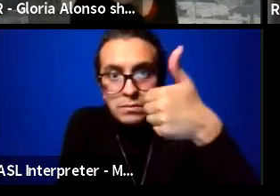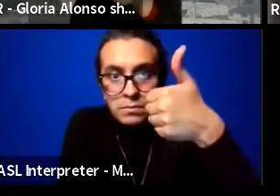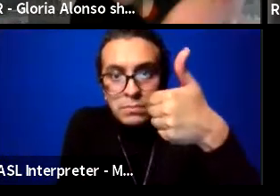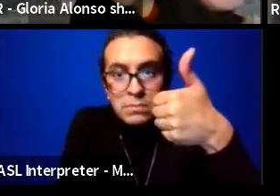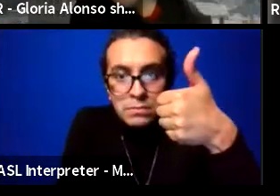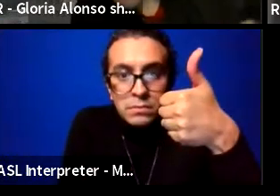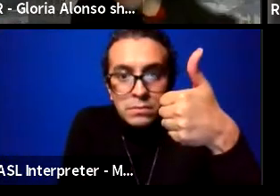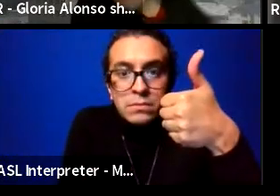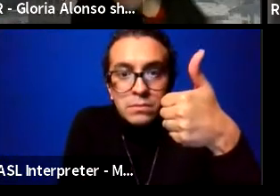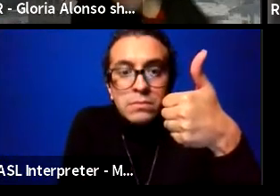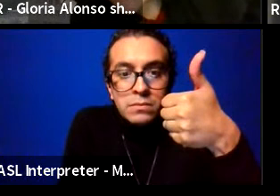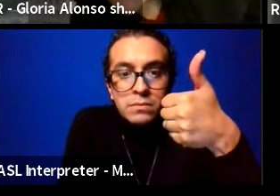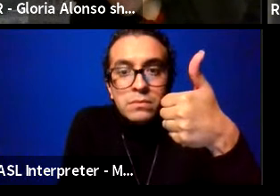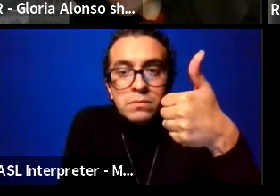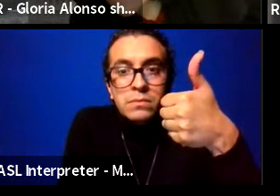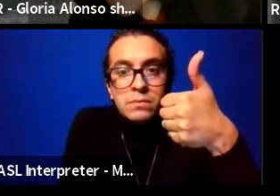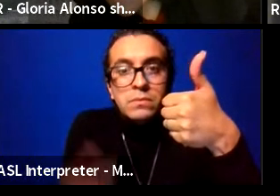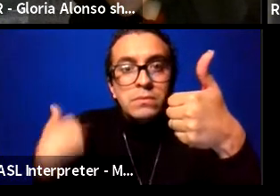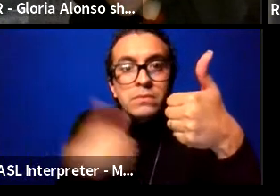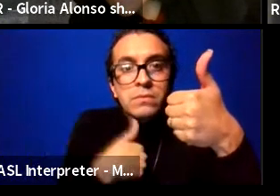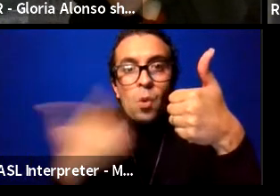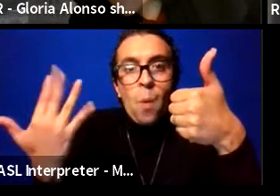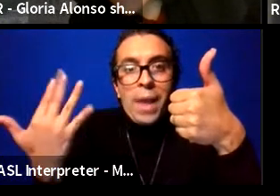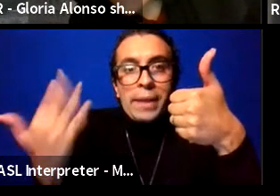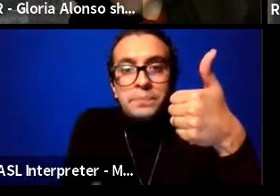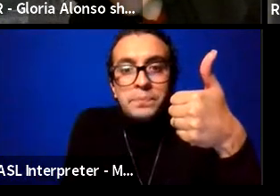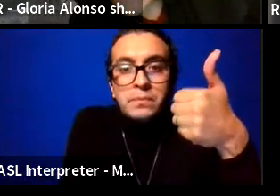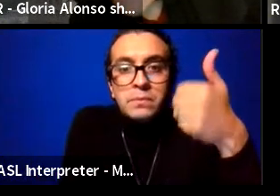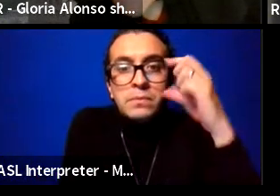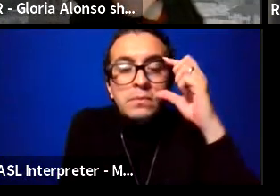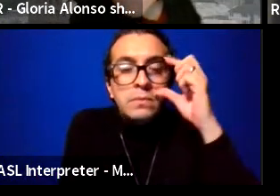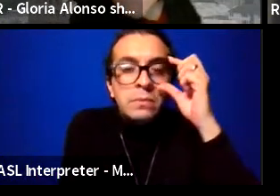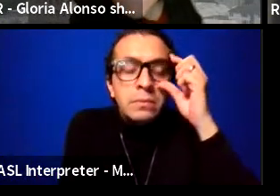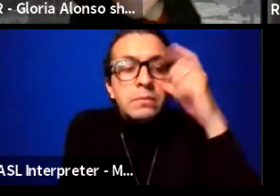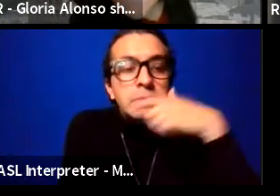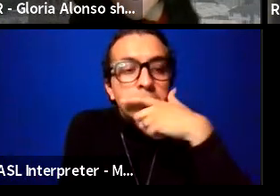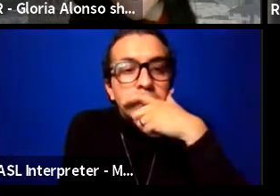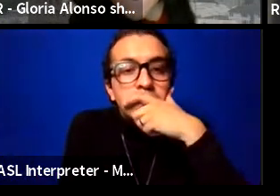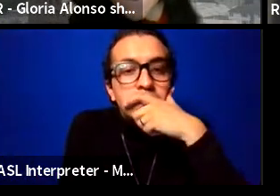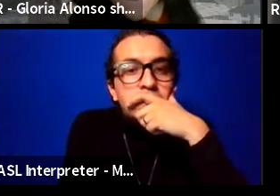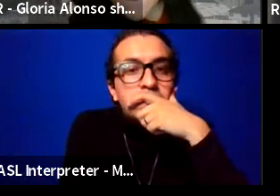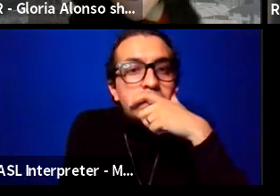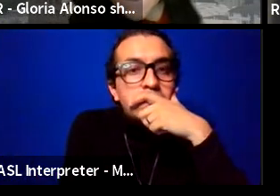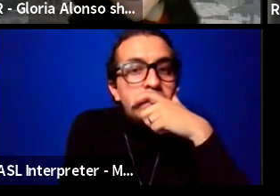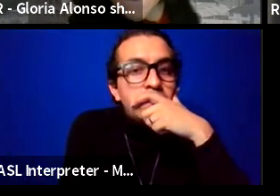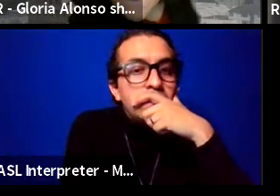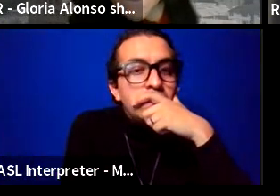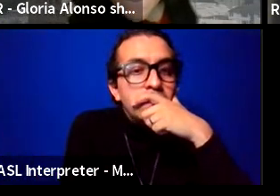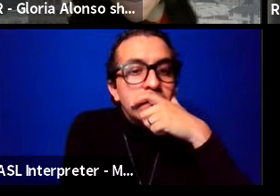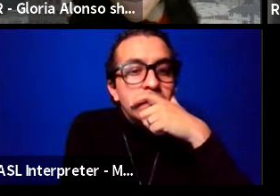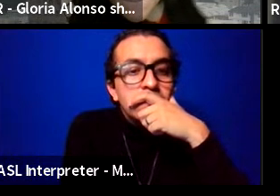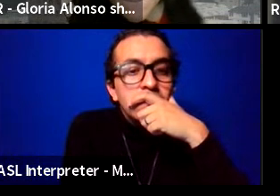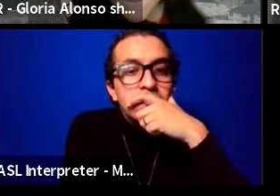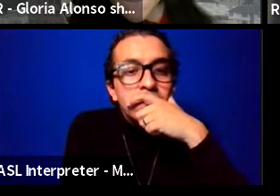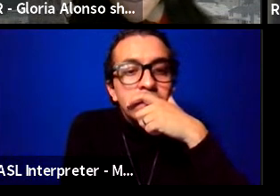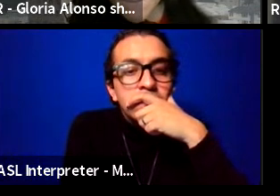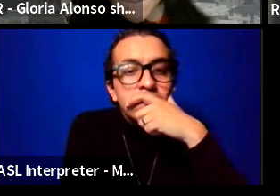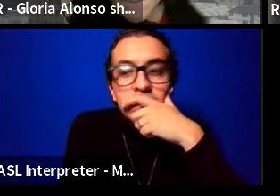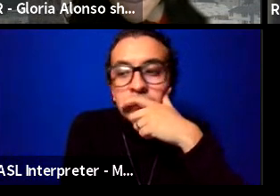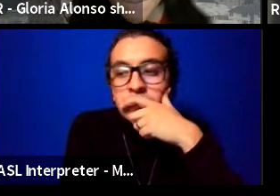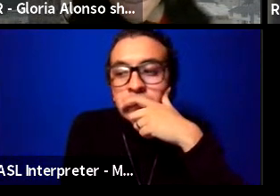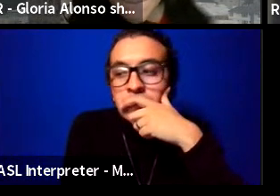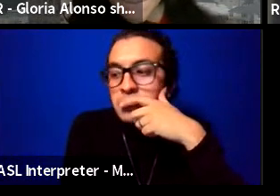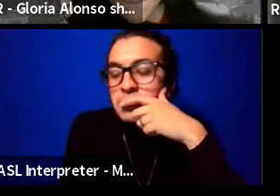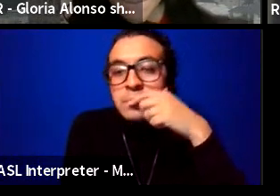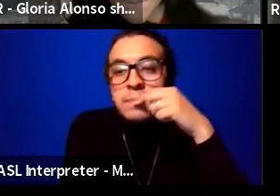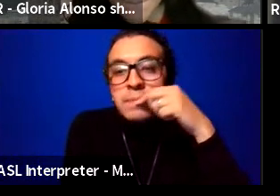And for folks who have not made their way into a breakout room, I can drop again in the chat the naming convention so we know where you want to go, or